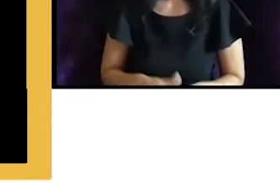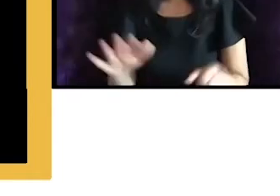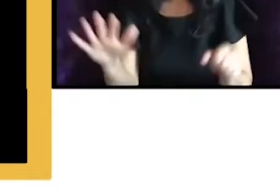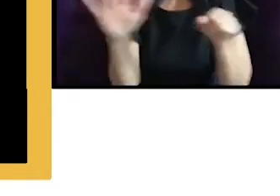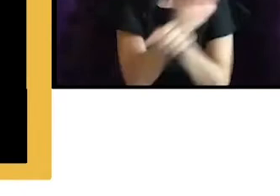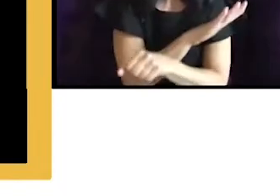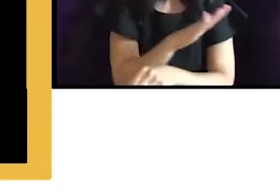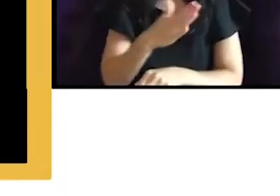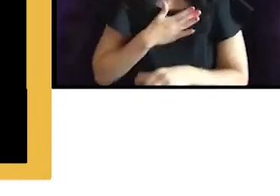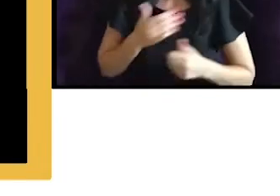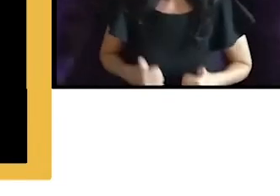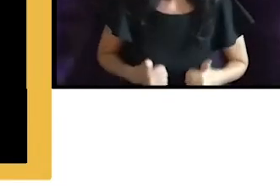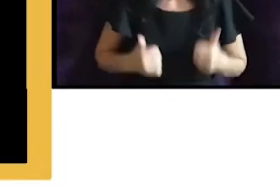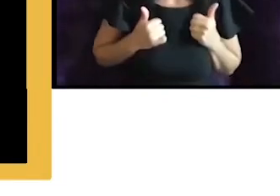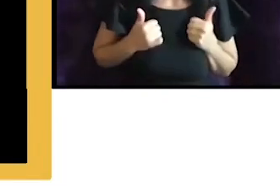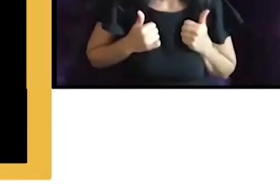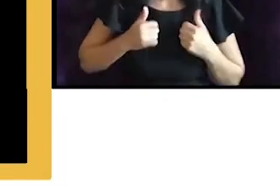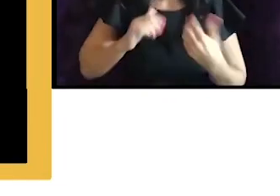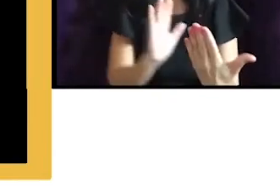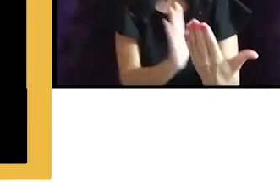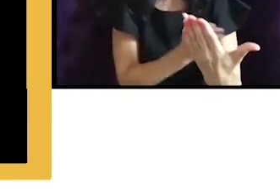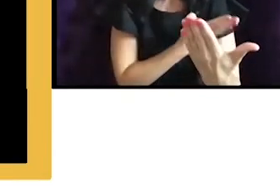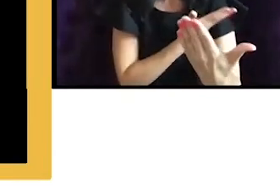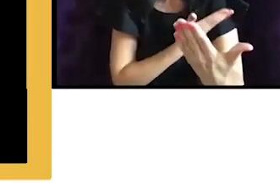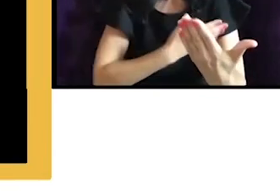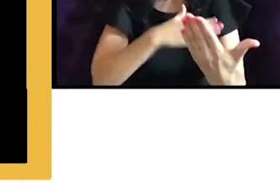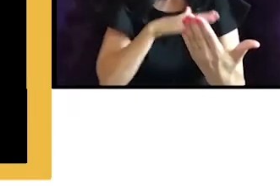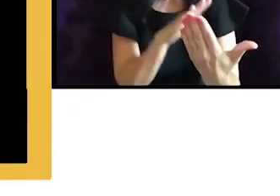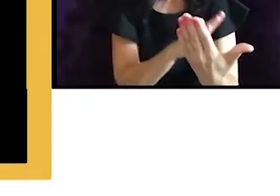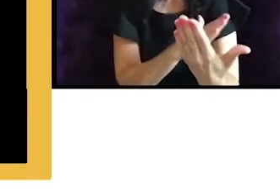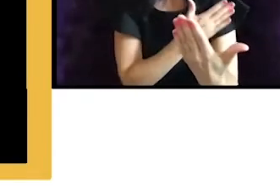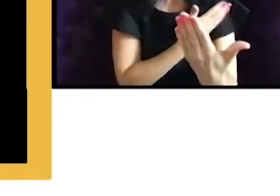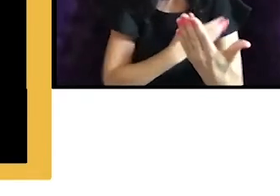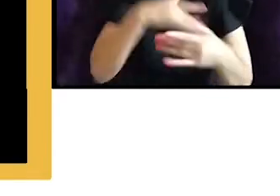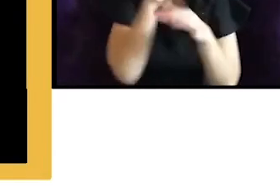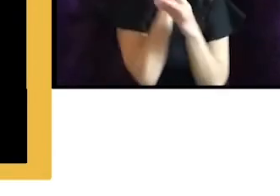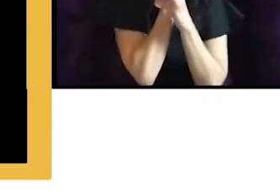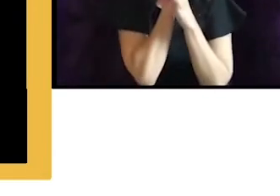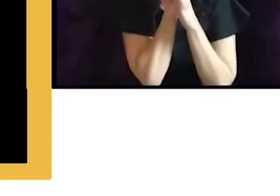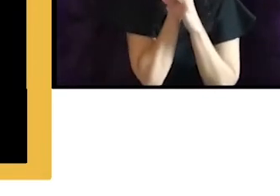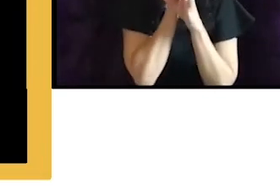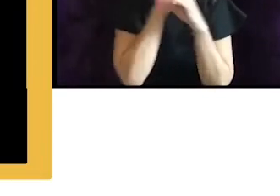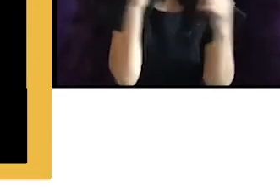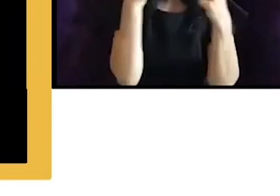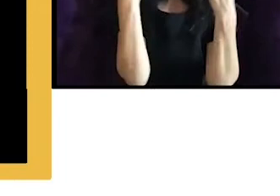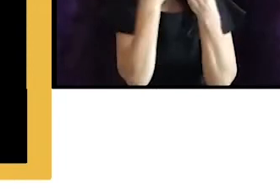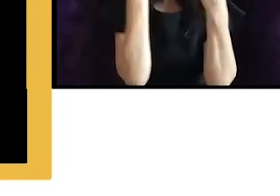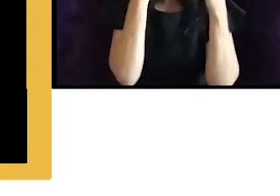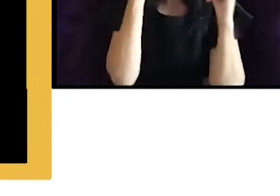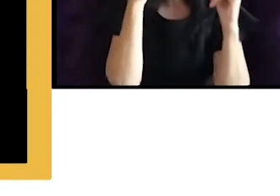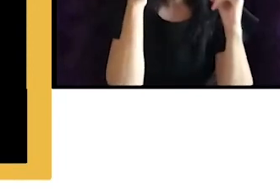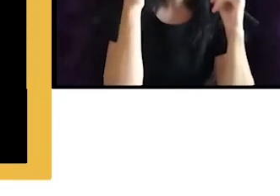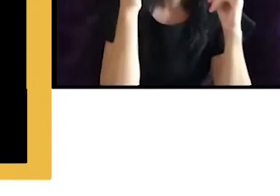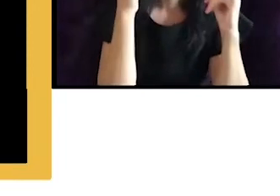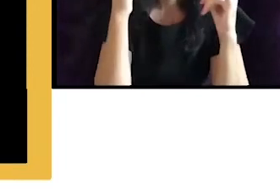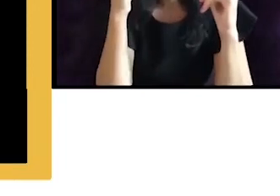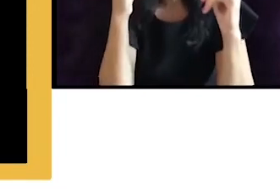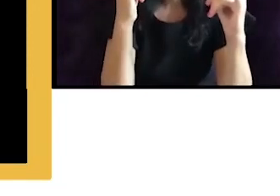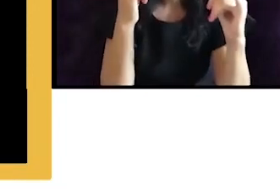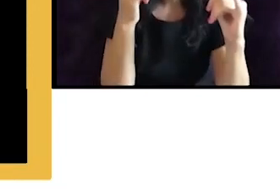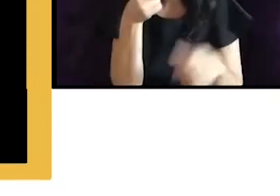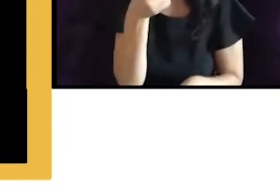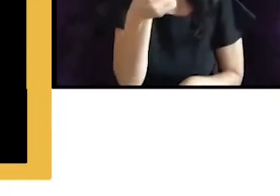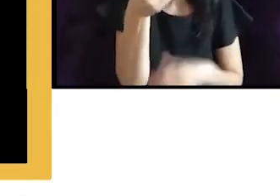Hey, Fill my life with song. Let me sing forevermore.